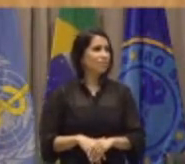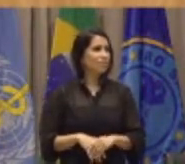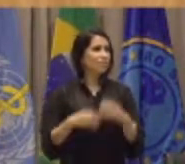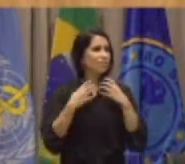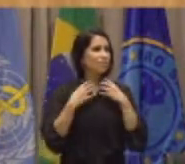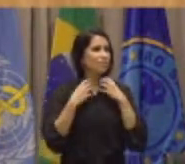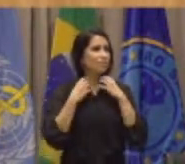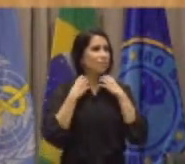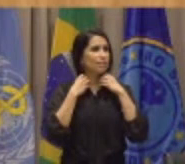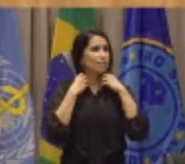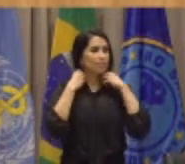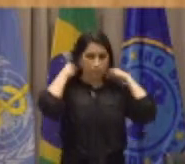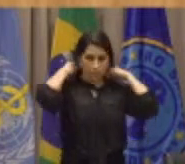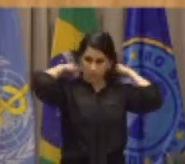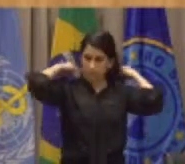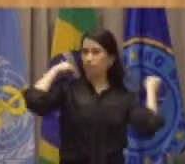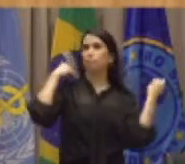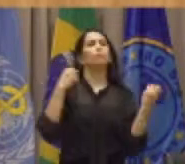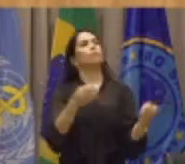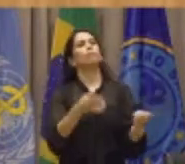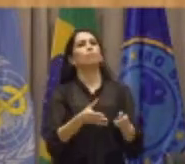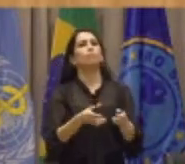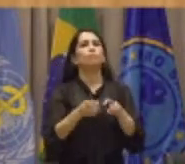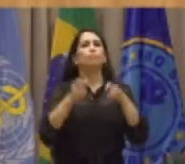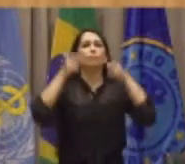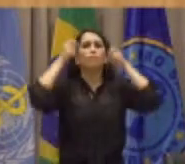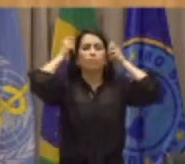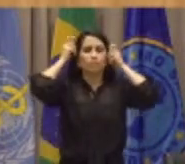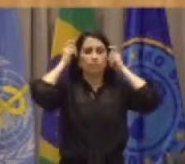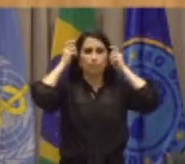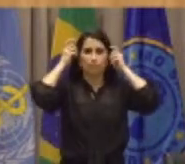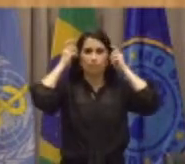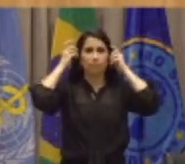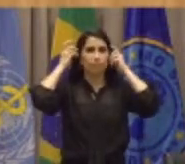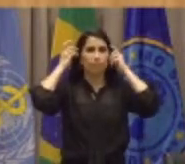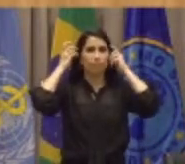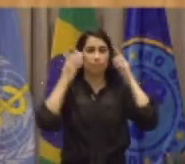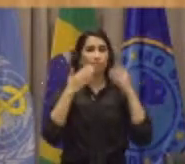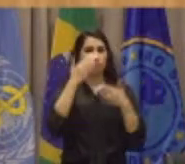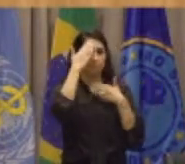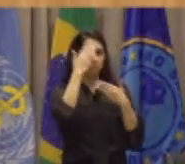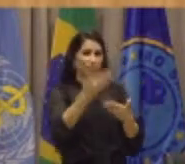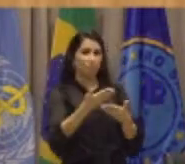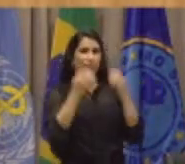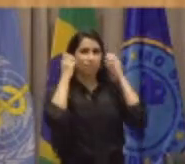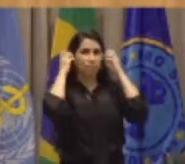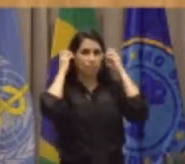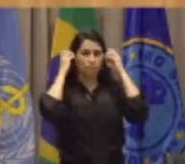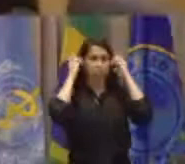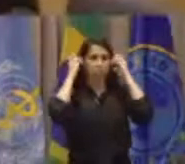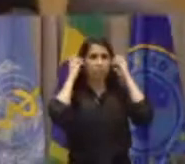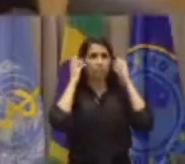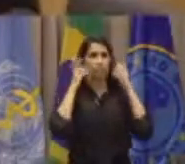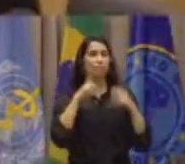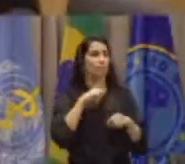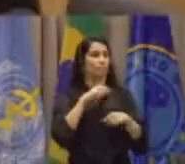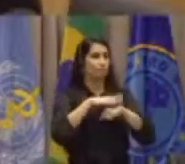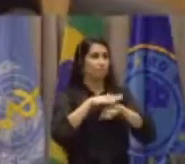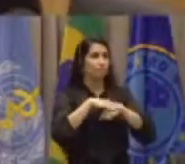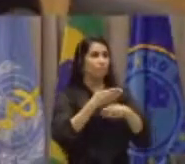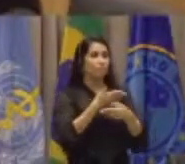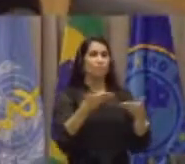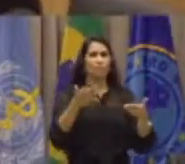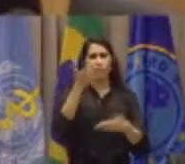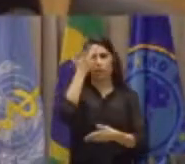I just wanted to thank everyone. It's very interesting, but really, I think that